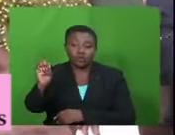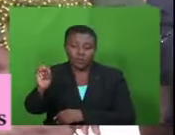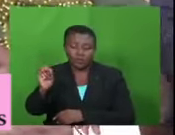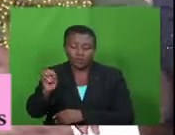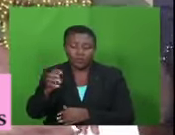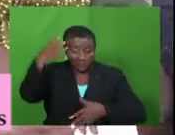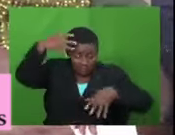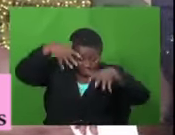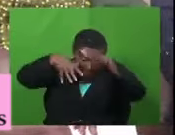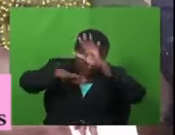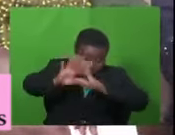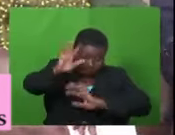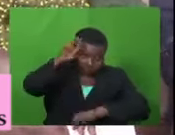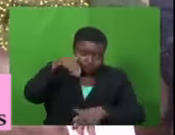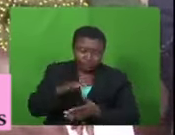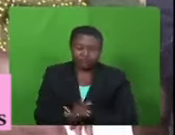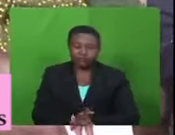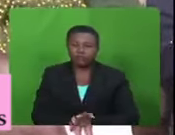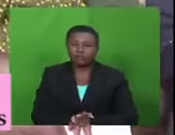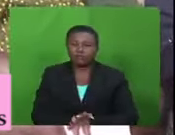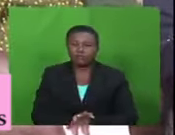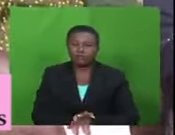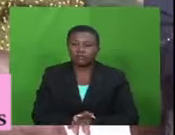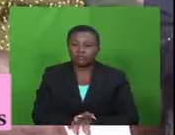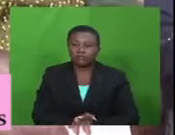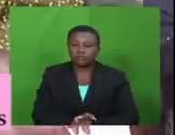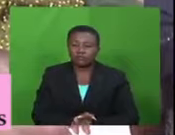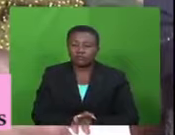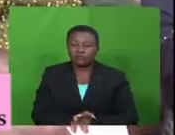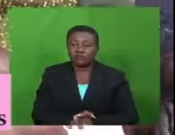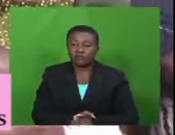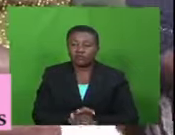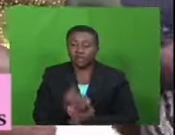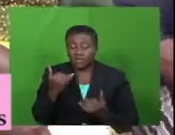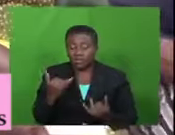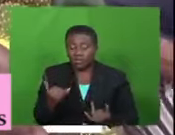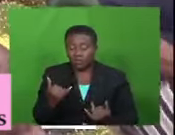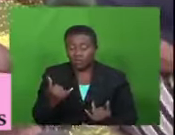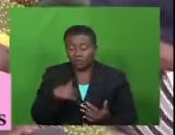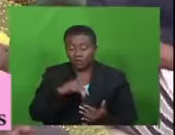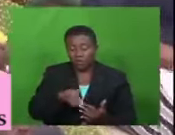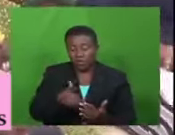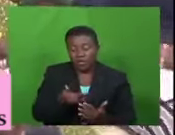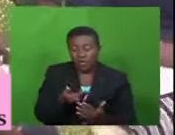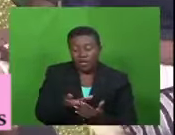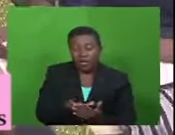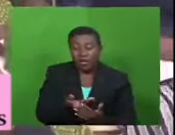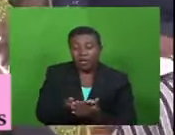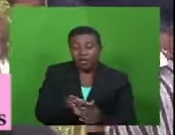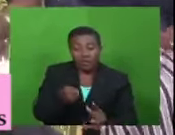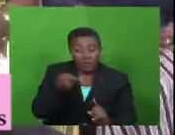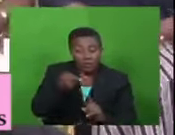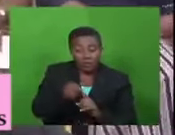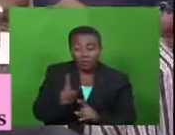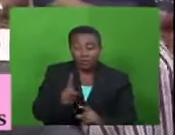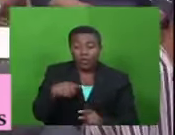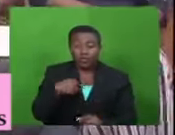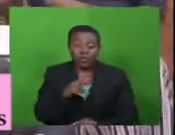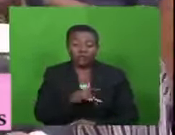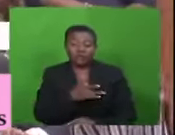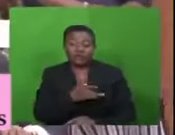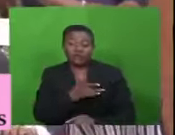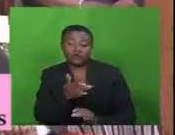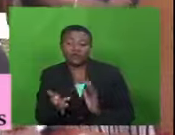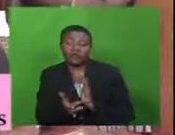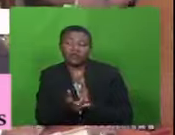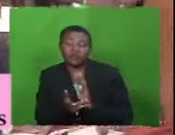Mr. Speaker, we have now reached a point where we feel the impact of technology as an